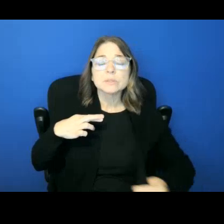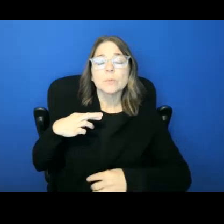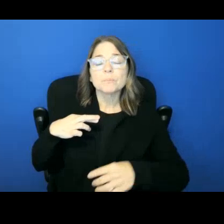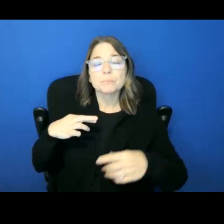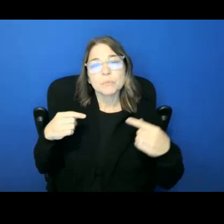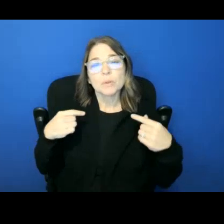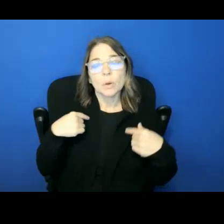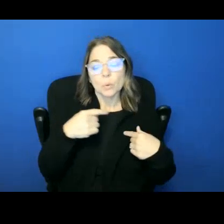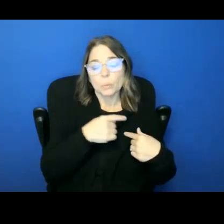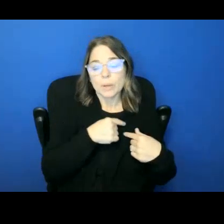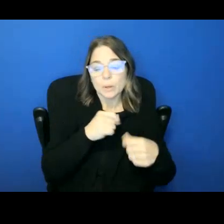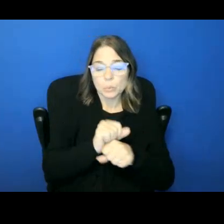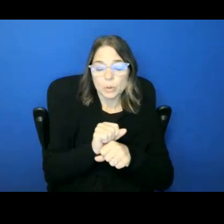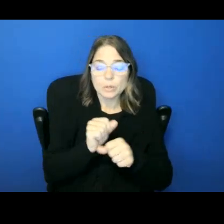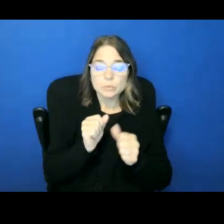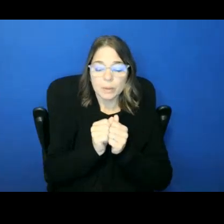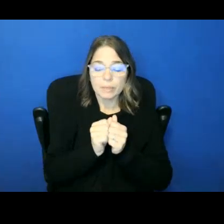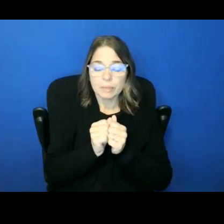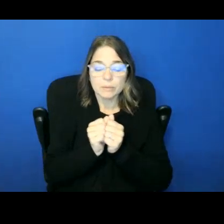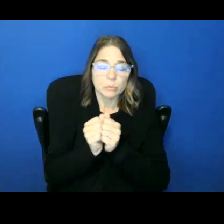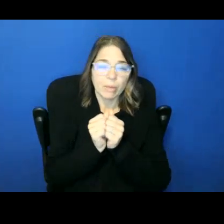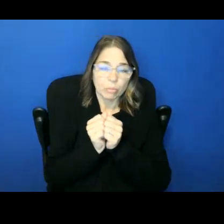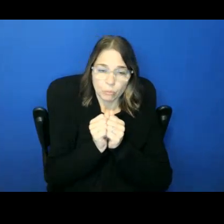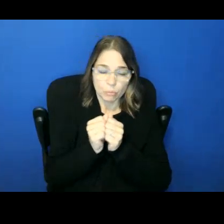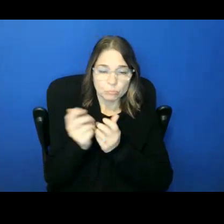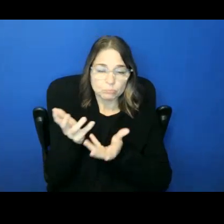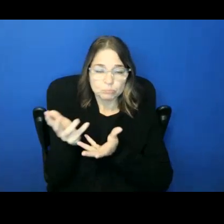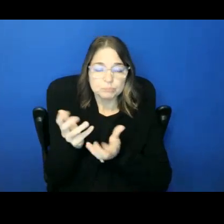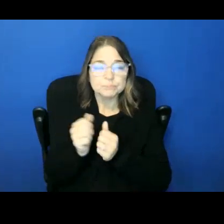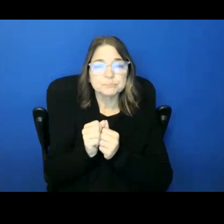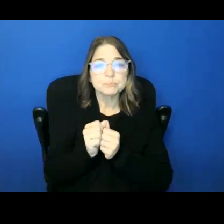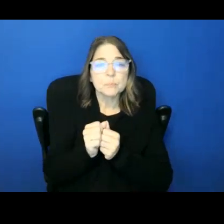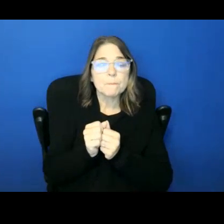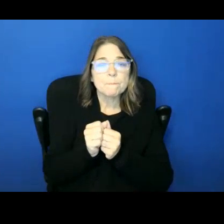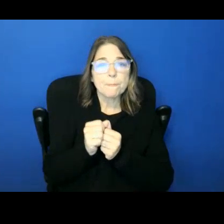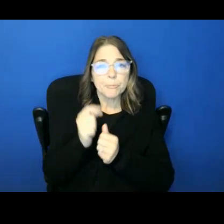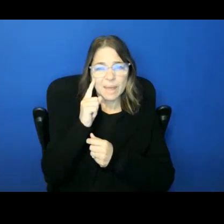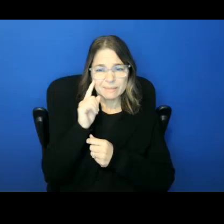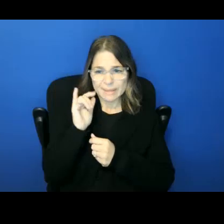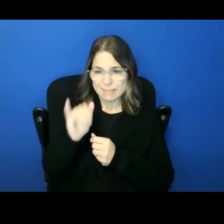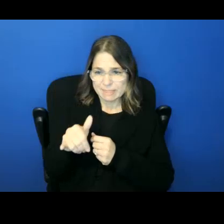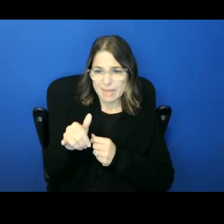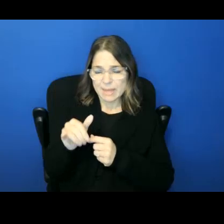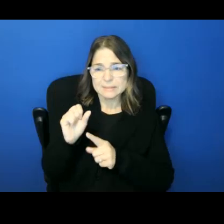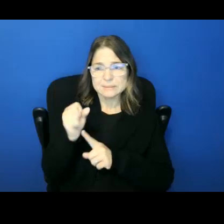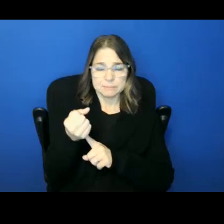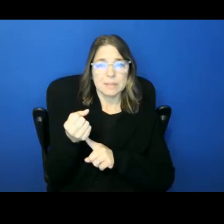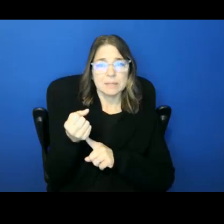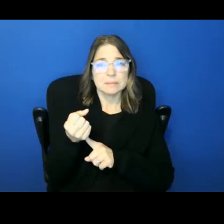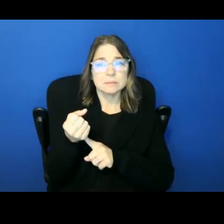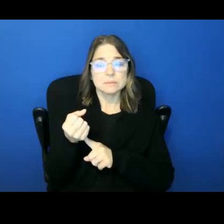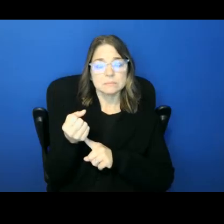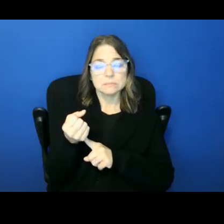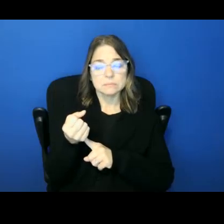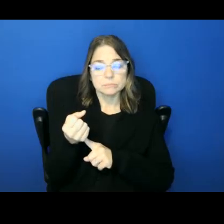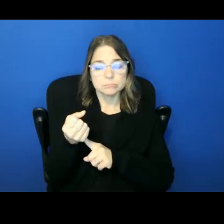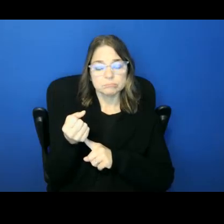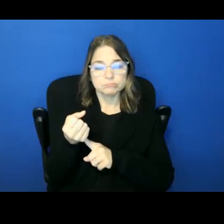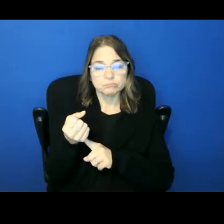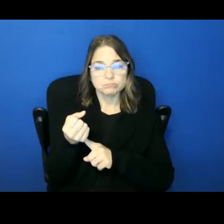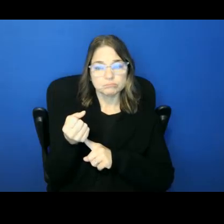that we worked with together, right? But I think it was in that space of getting to